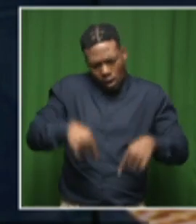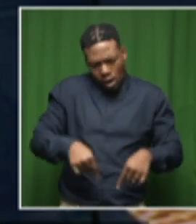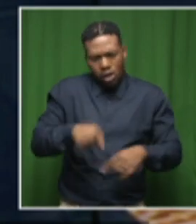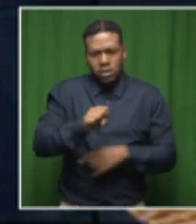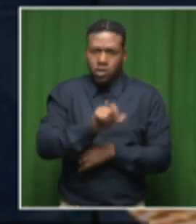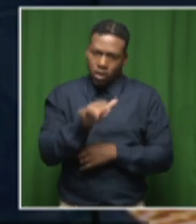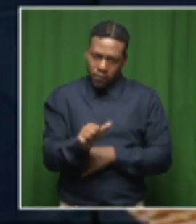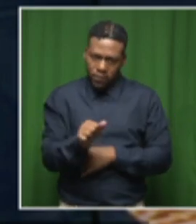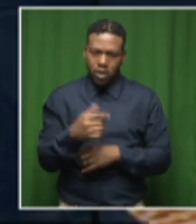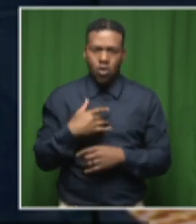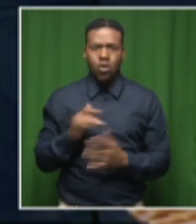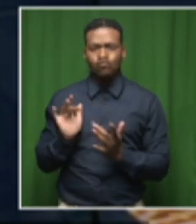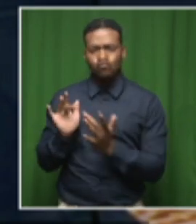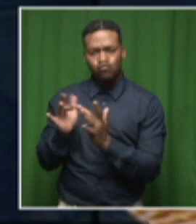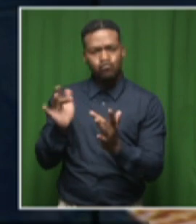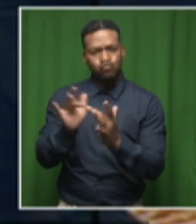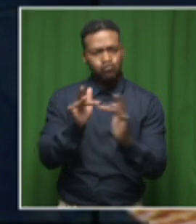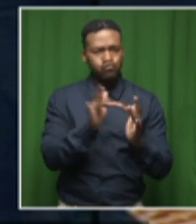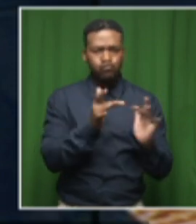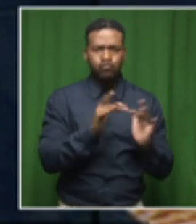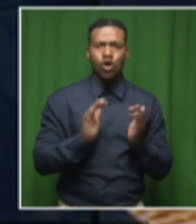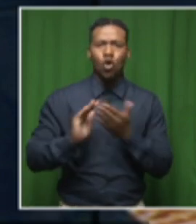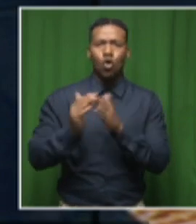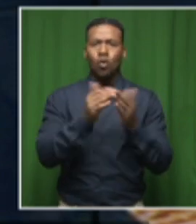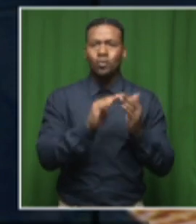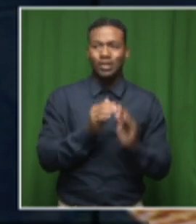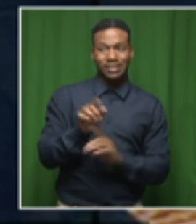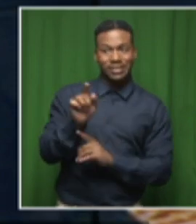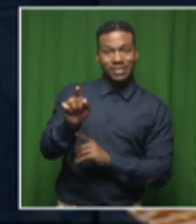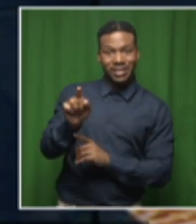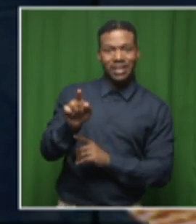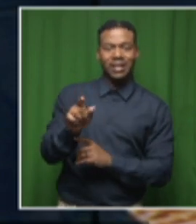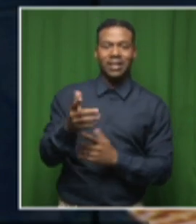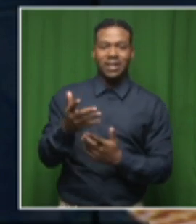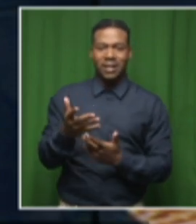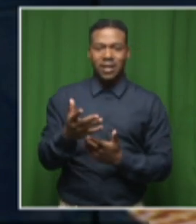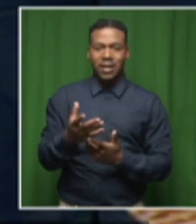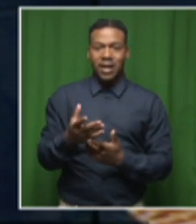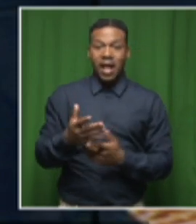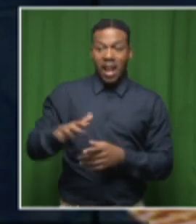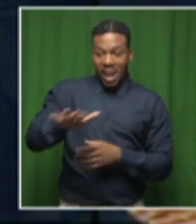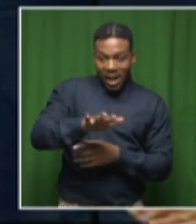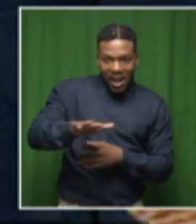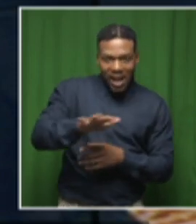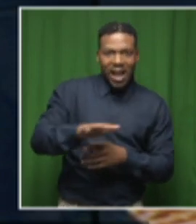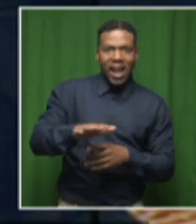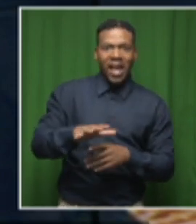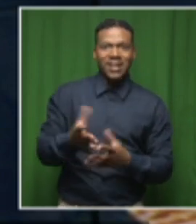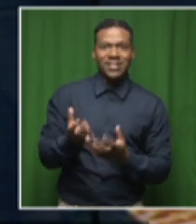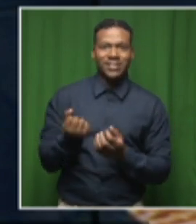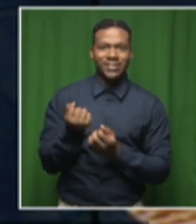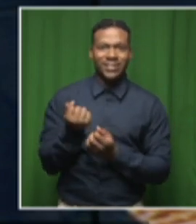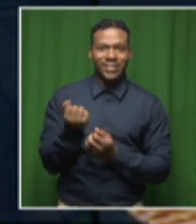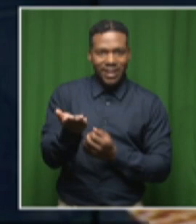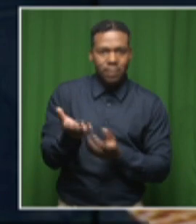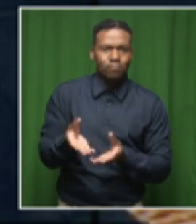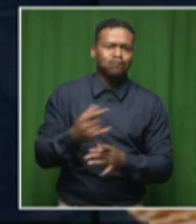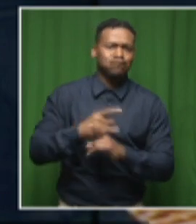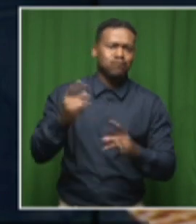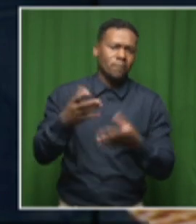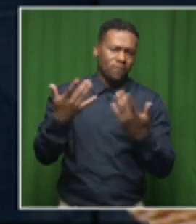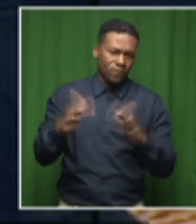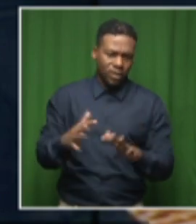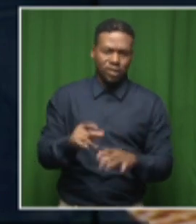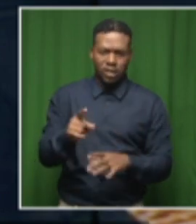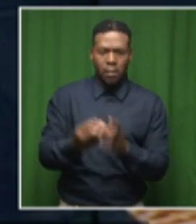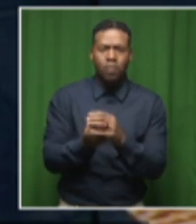into contact with the Moletele community, yes. And they actually won their land claim, and they already work with the Komati group and grow